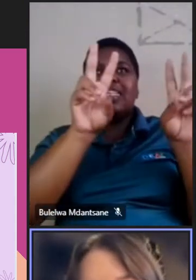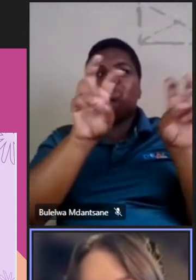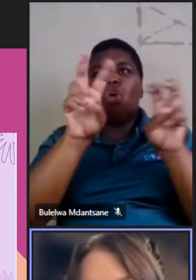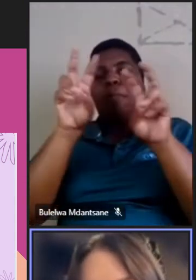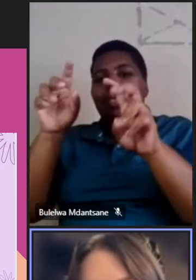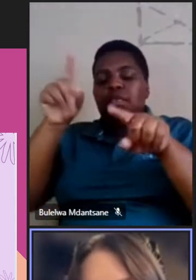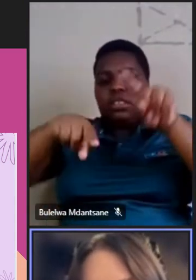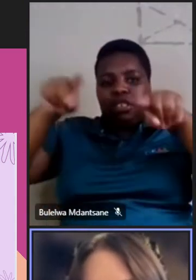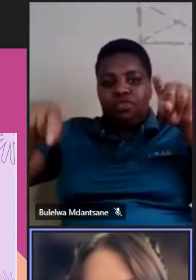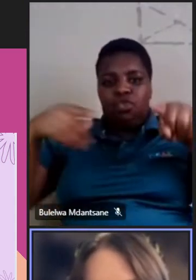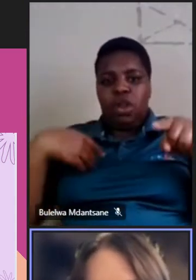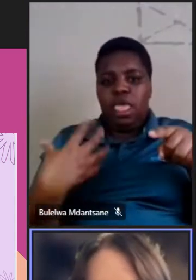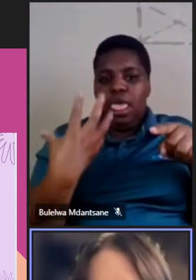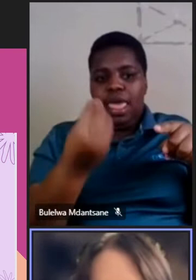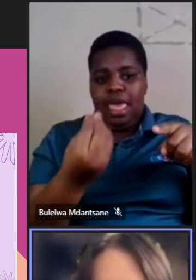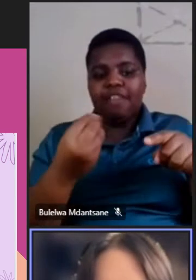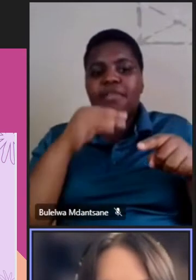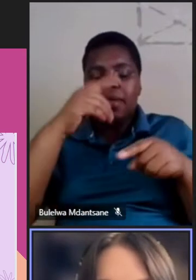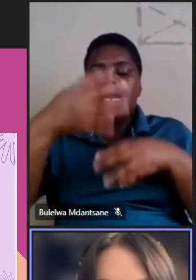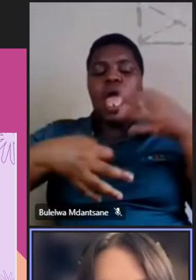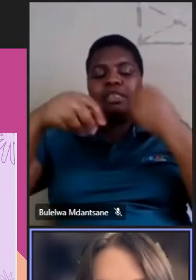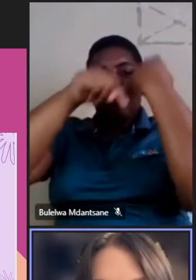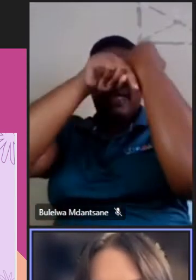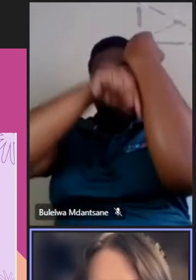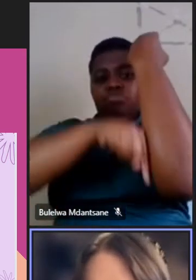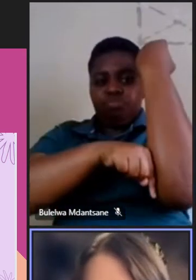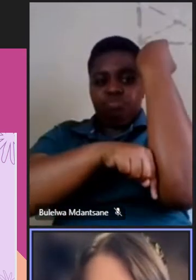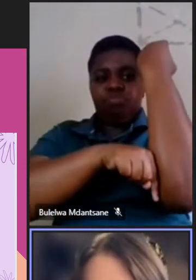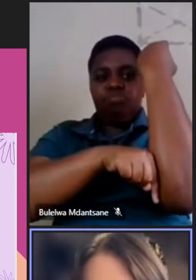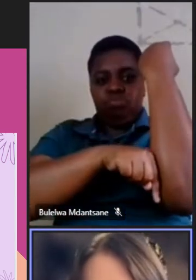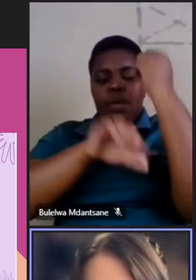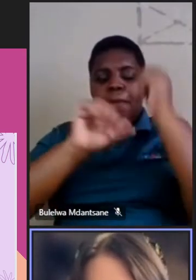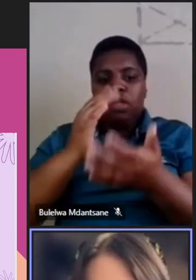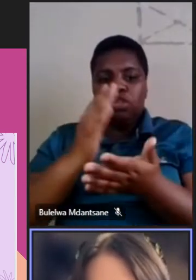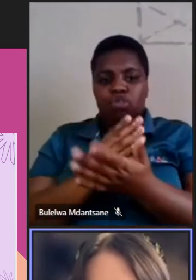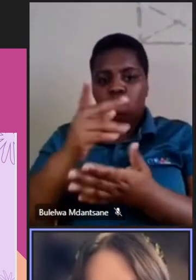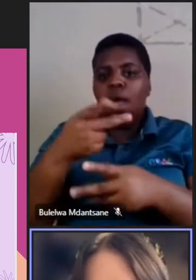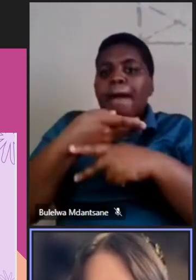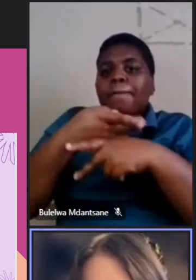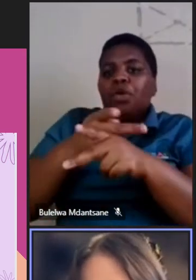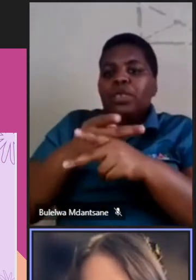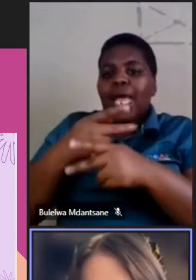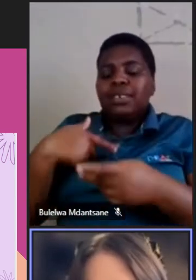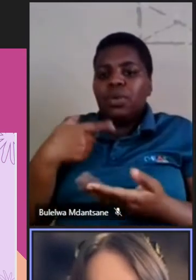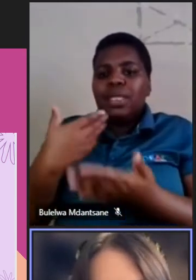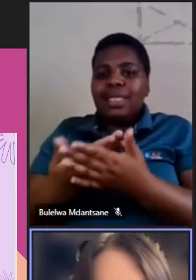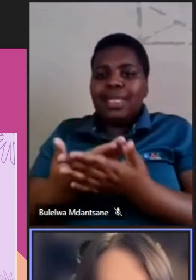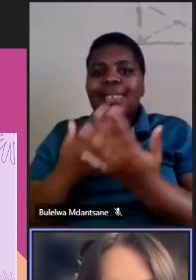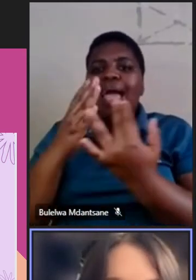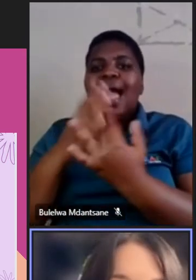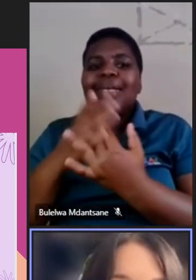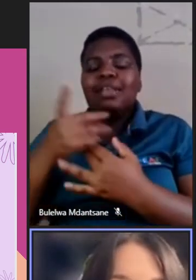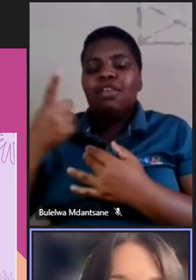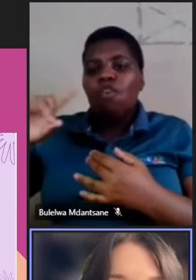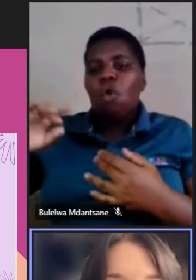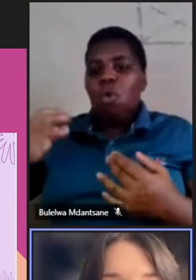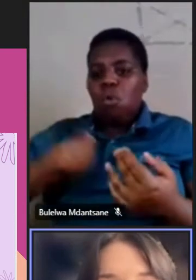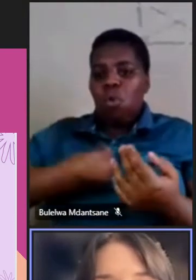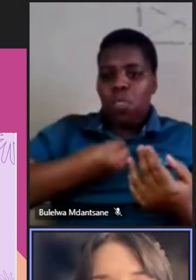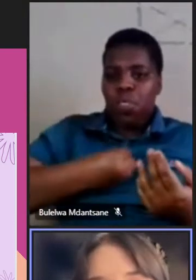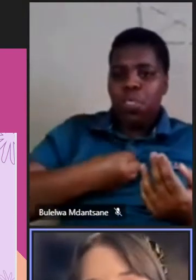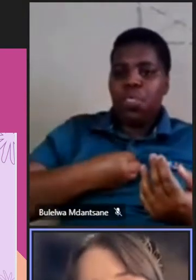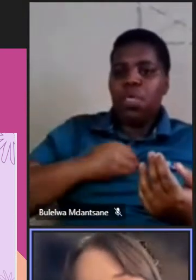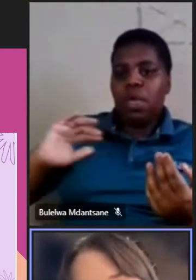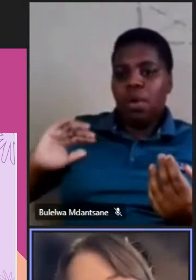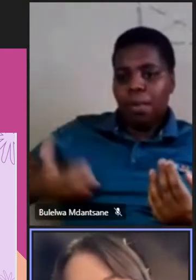additional information on services, facilities, and products that can be accessed by adolescent girls and young women.